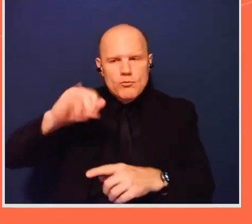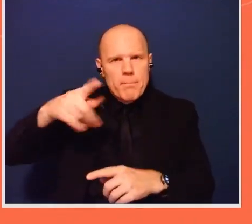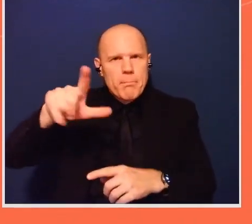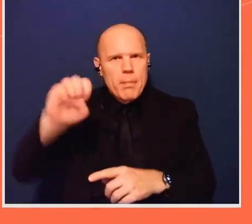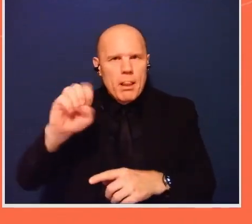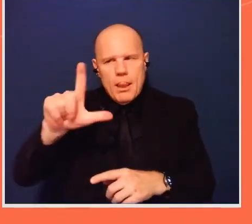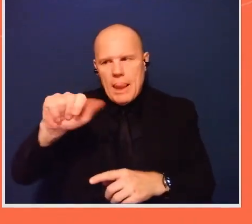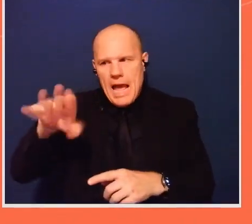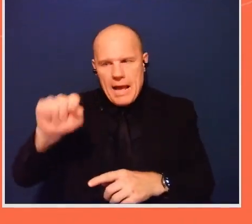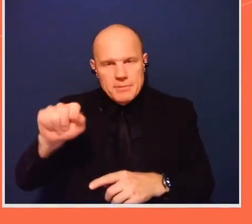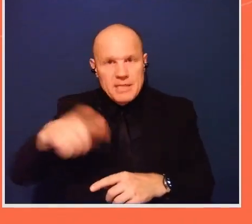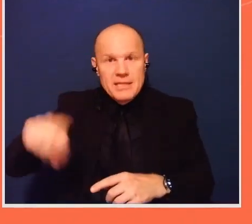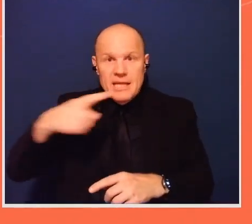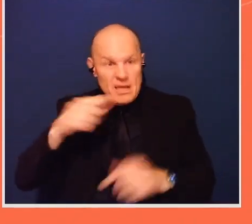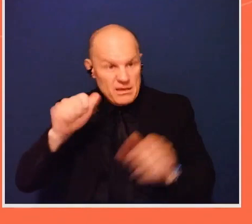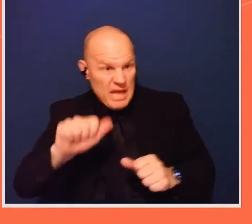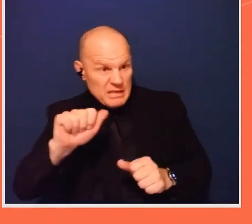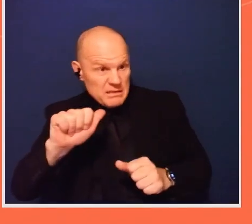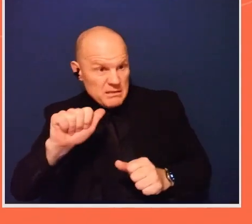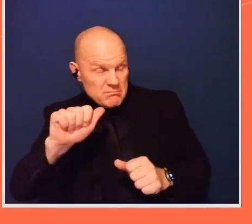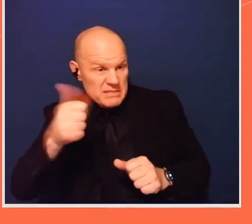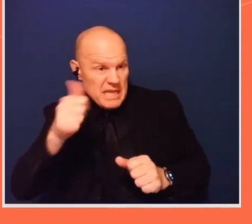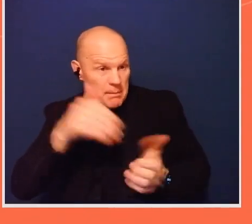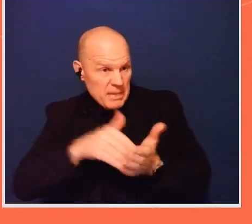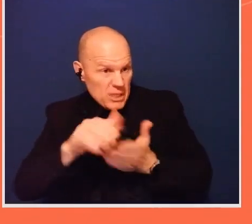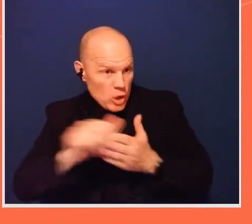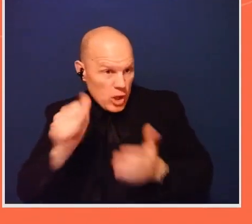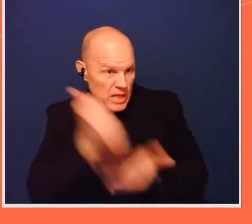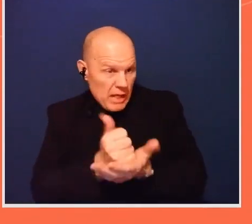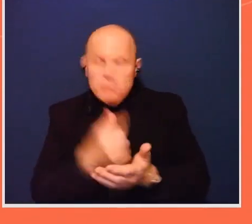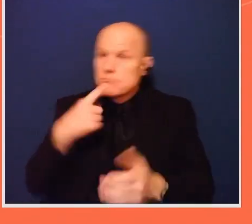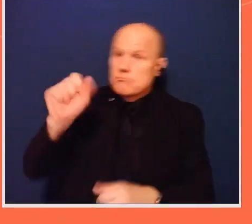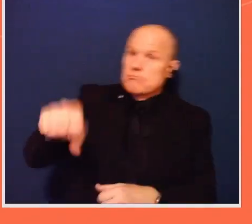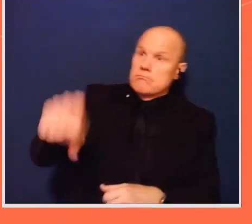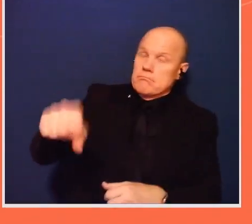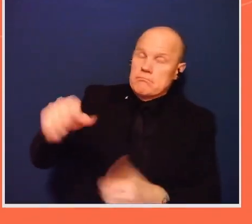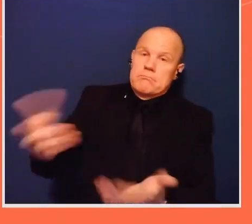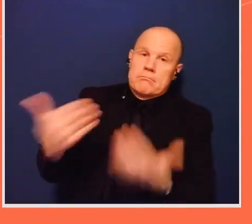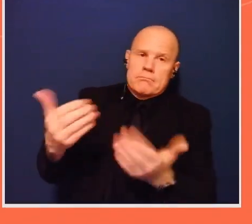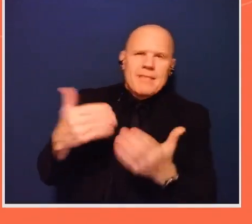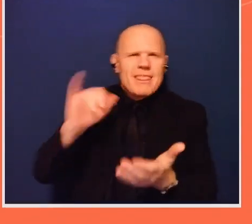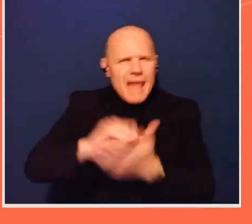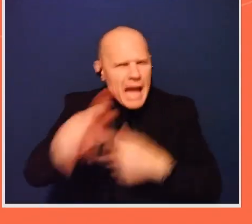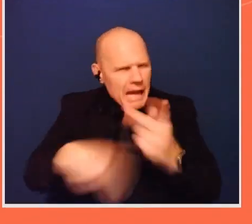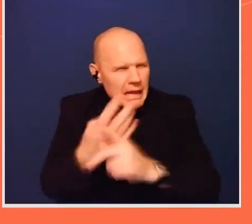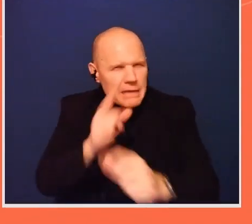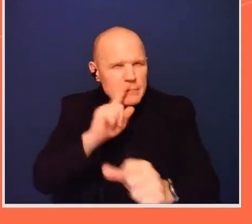Excellencies, ladies and gentlemen, remember to share your experience. Tweet your highlights and experiences and amplify your